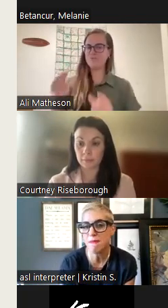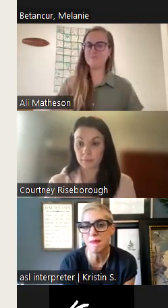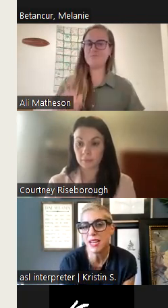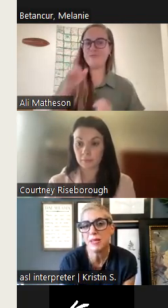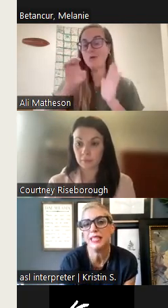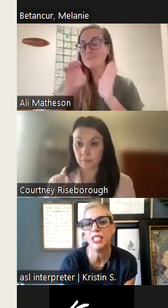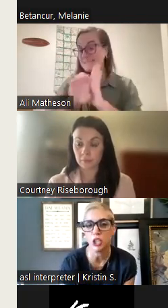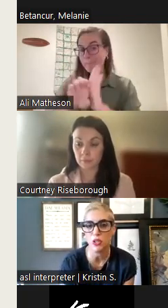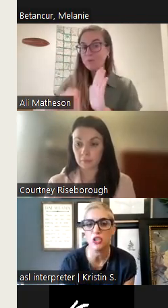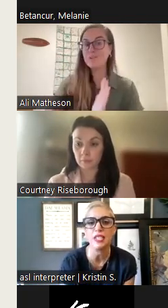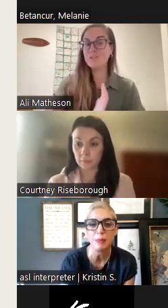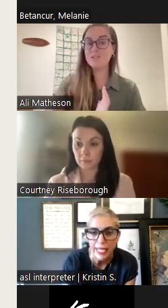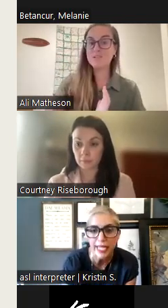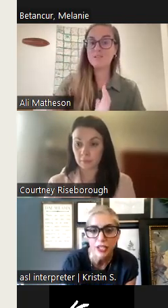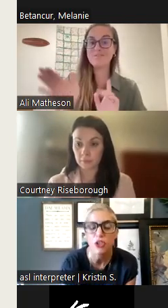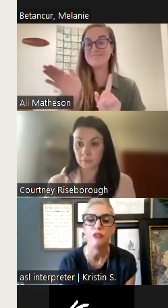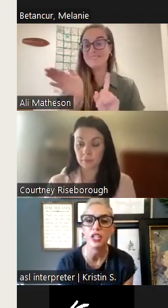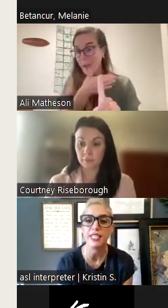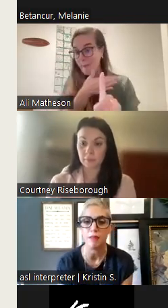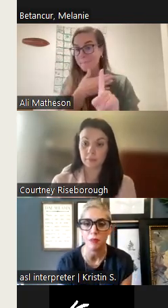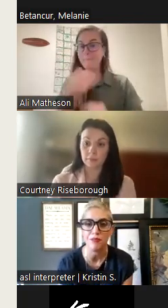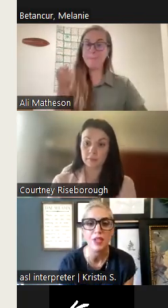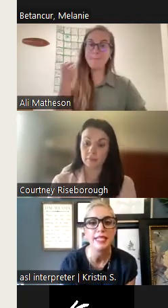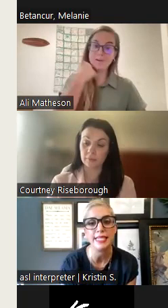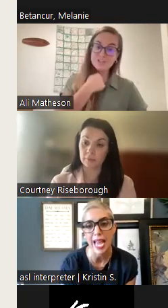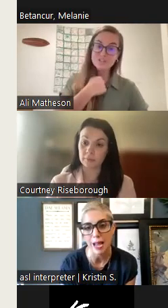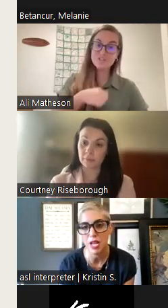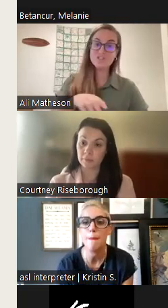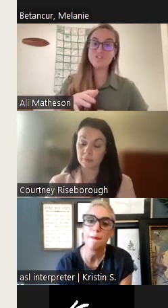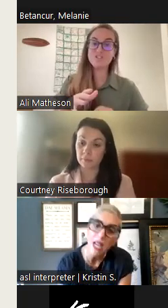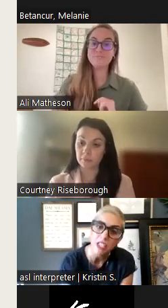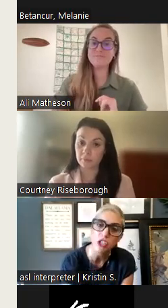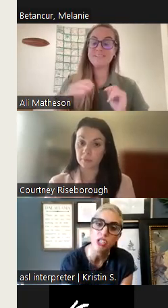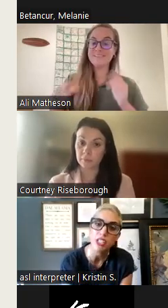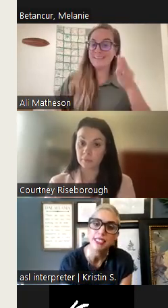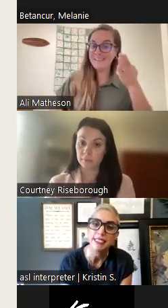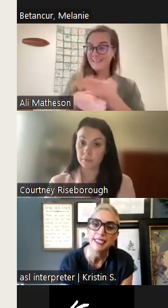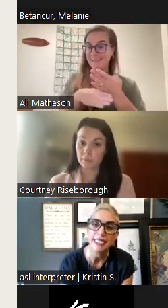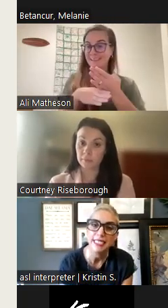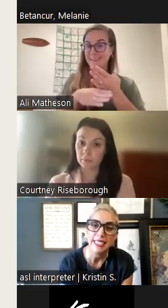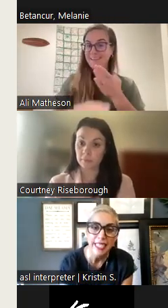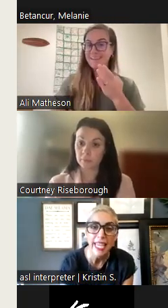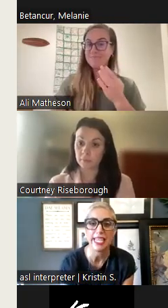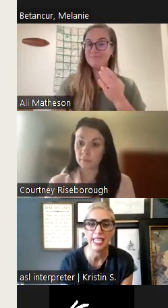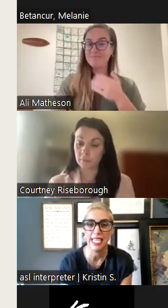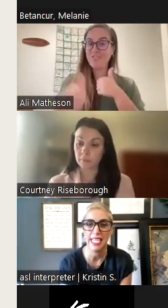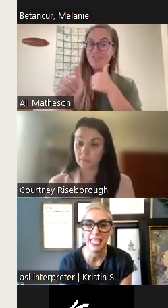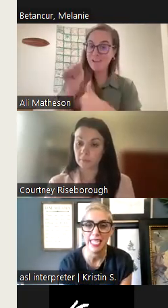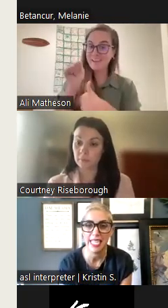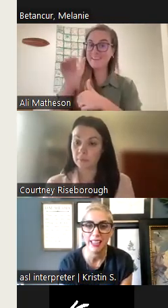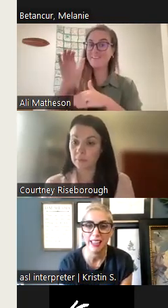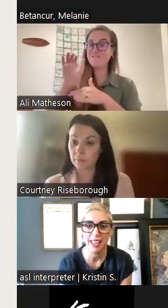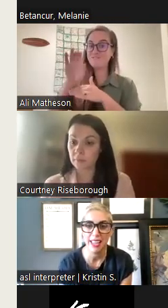it might not be clear when you're explaining. So for example, slap, punch, kick,